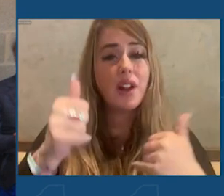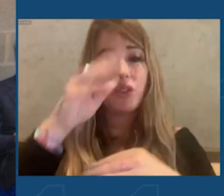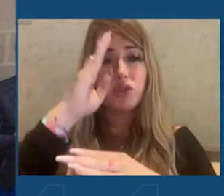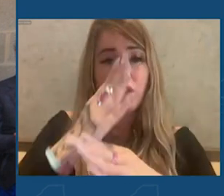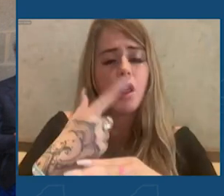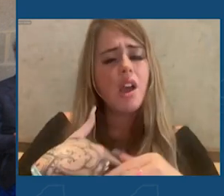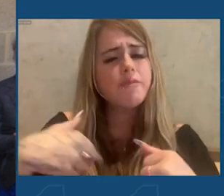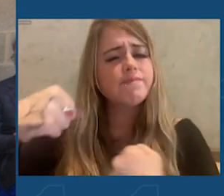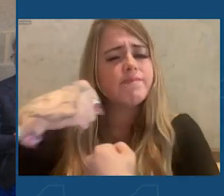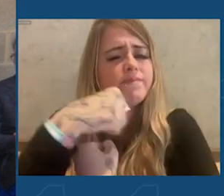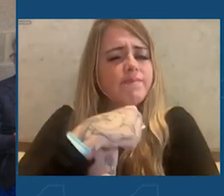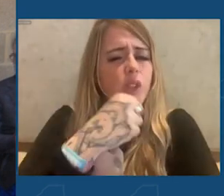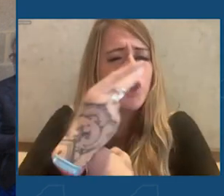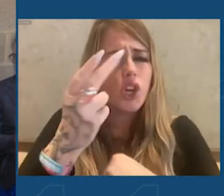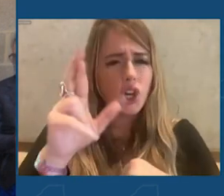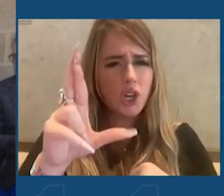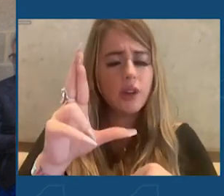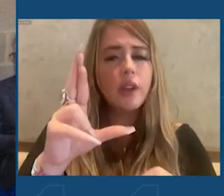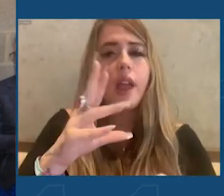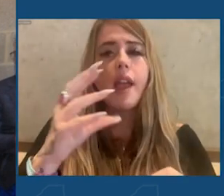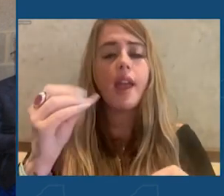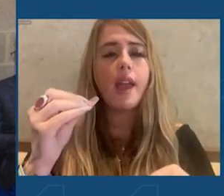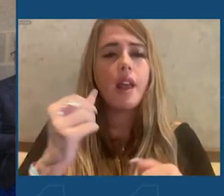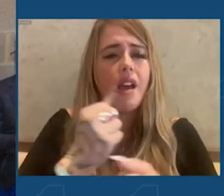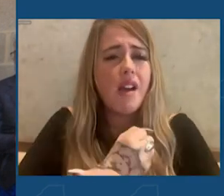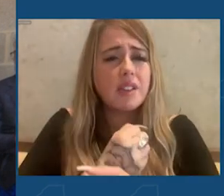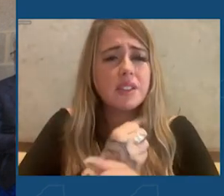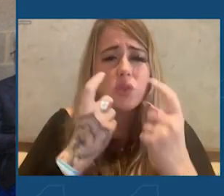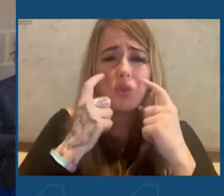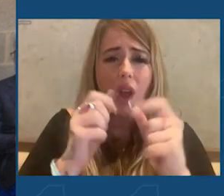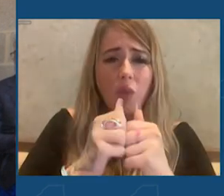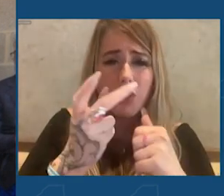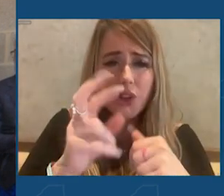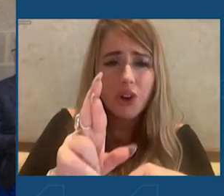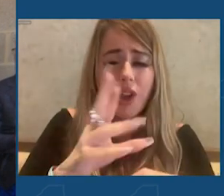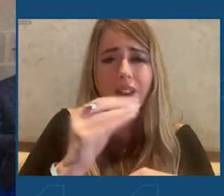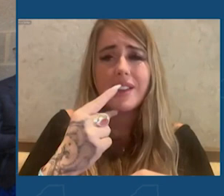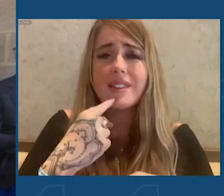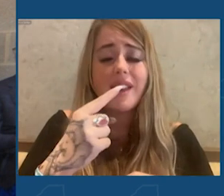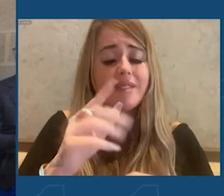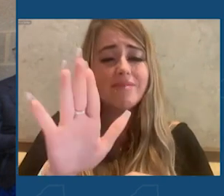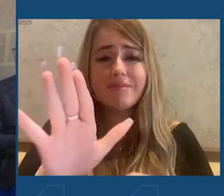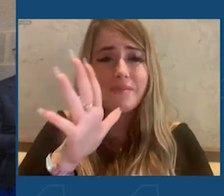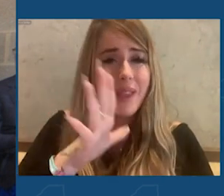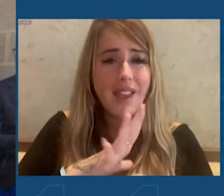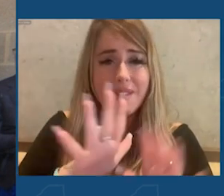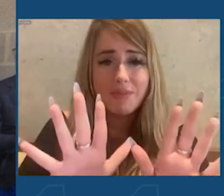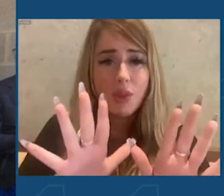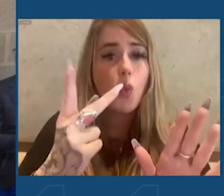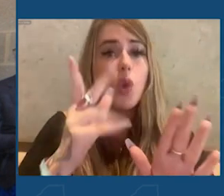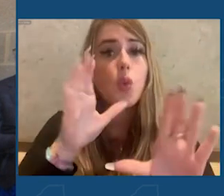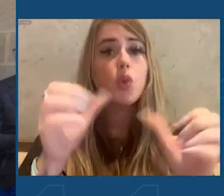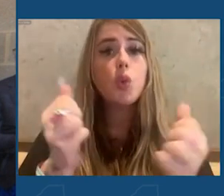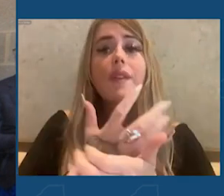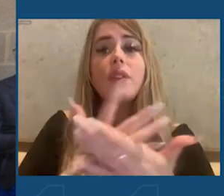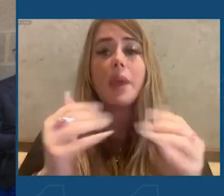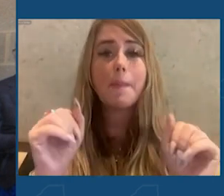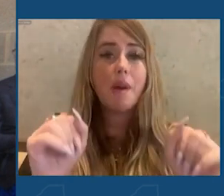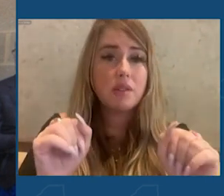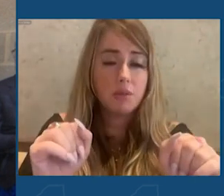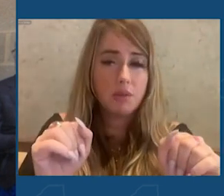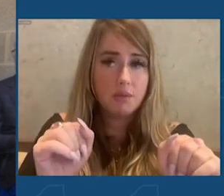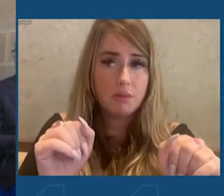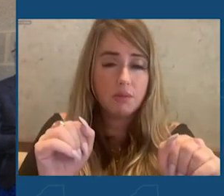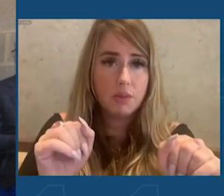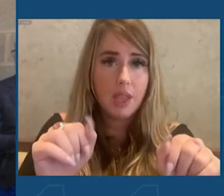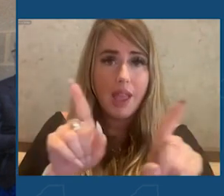her. I hugged her. I cried with her. I said, ma'am, we're going to do everything we can as